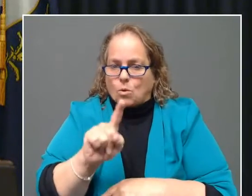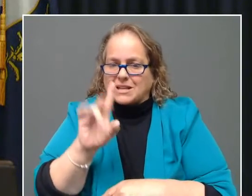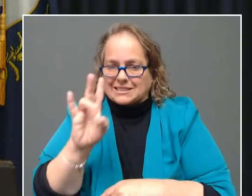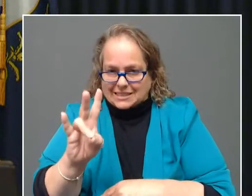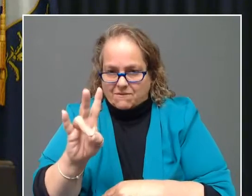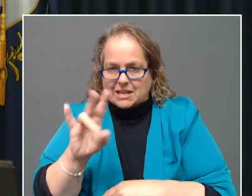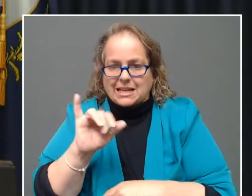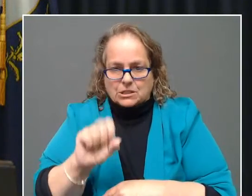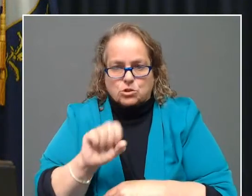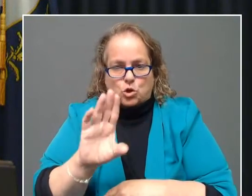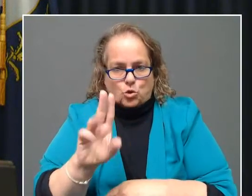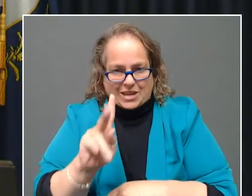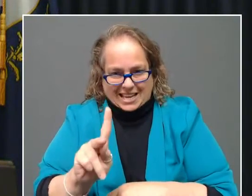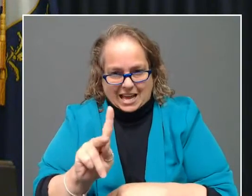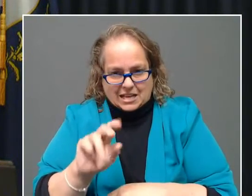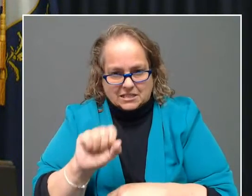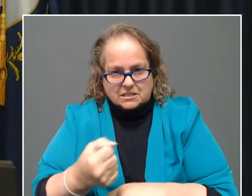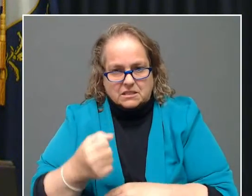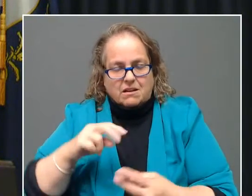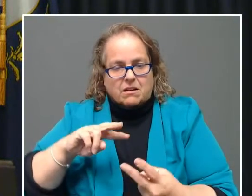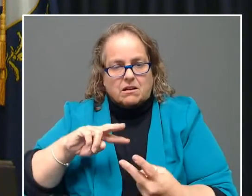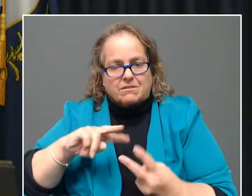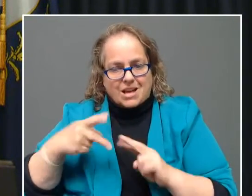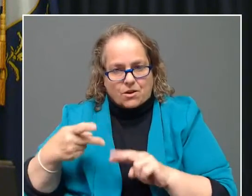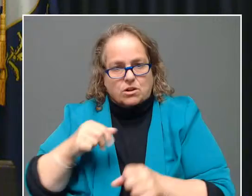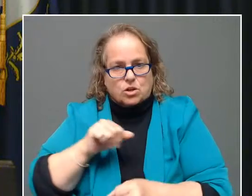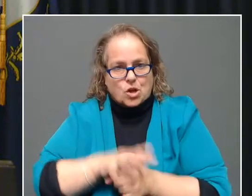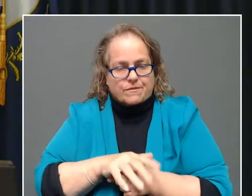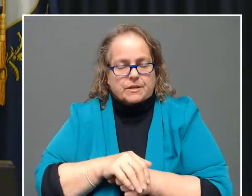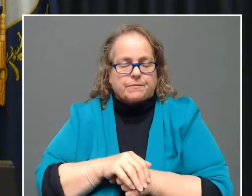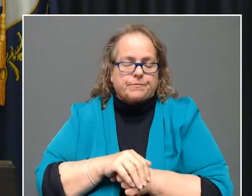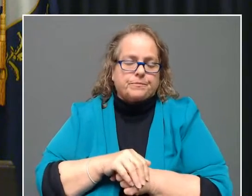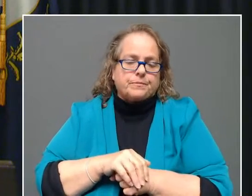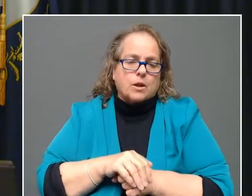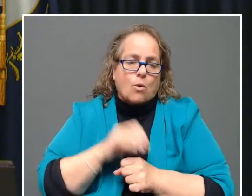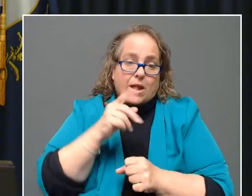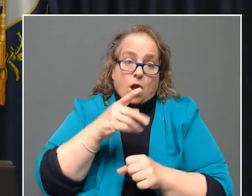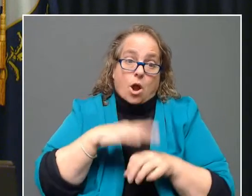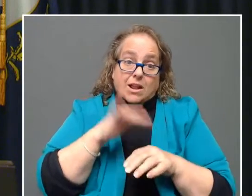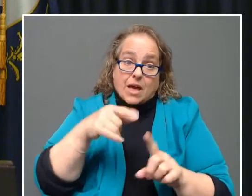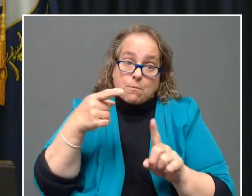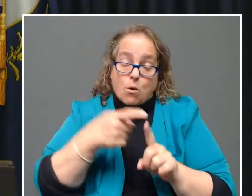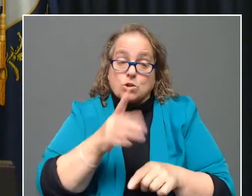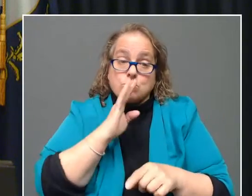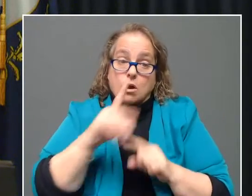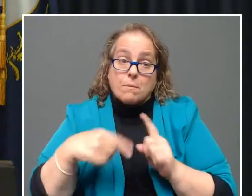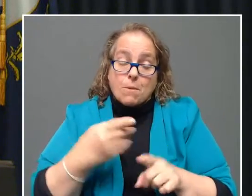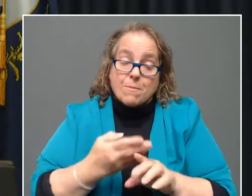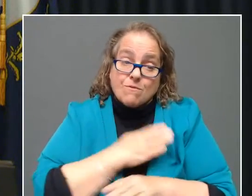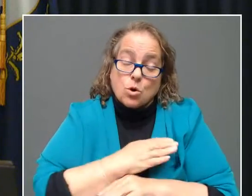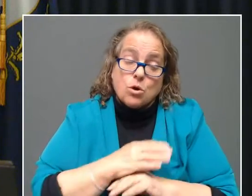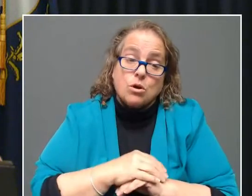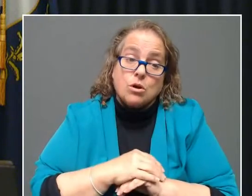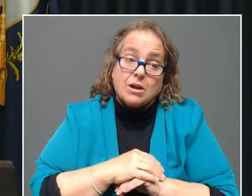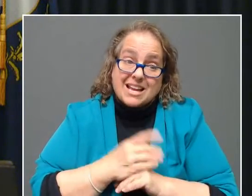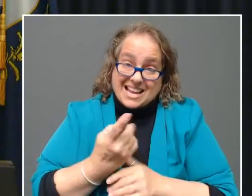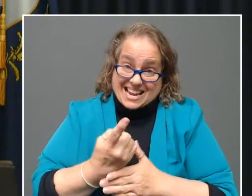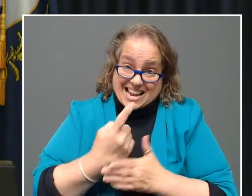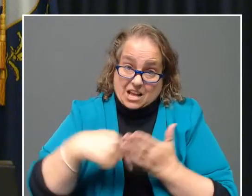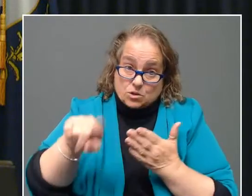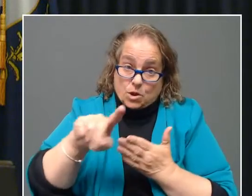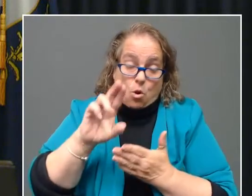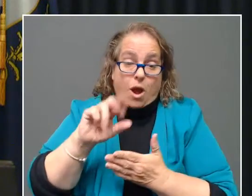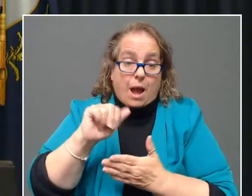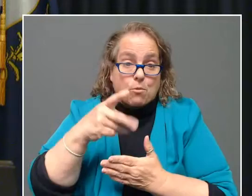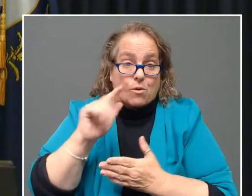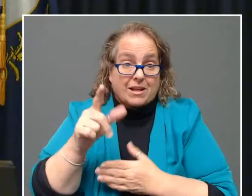Okay, and then just on that point that you were talking about before, next week or April 6th,